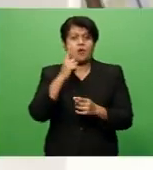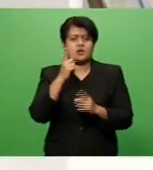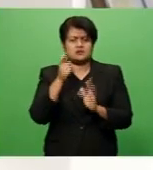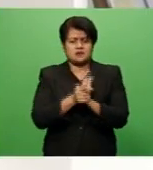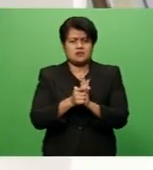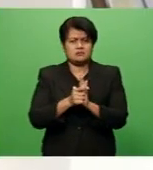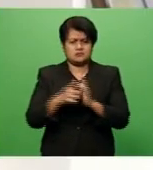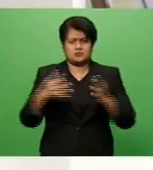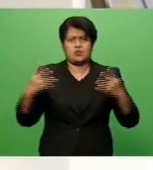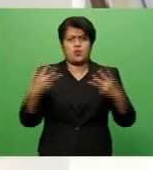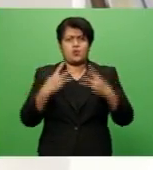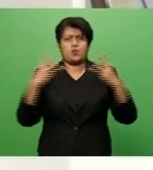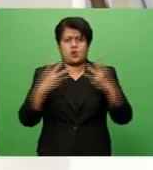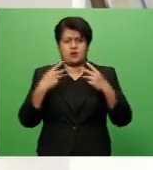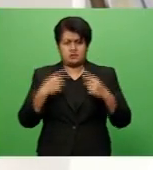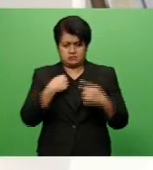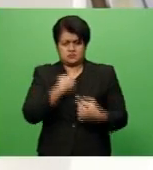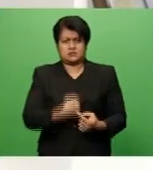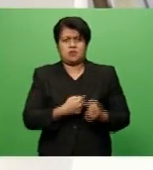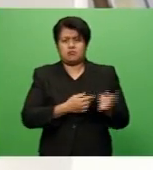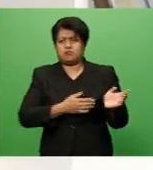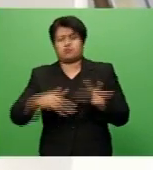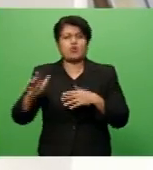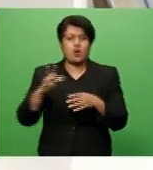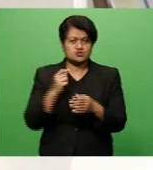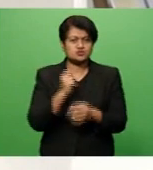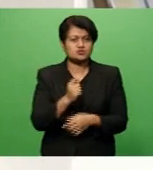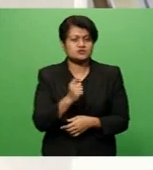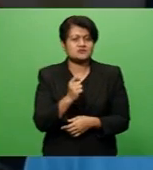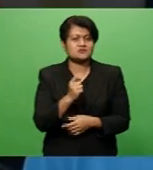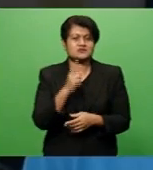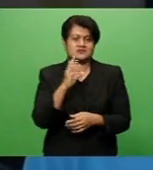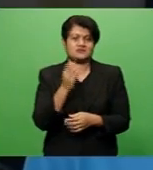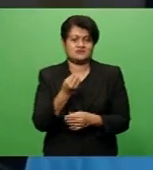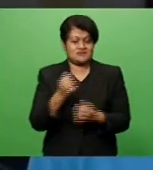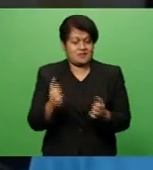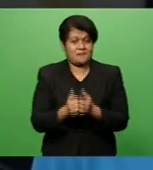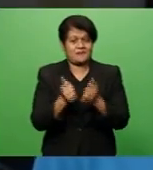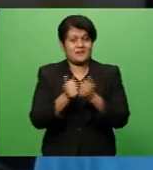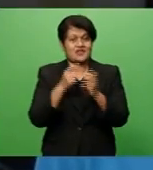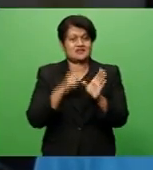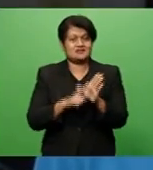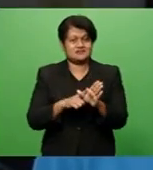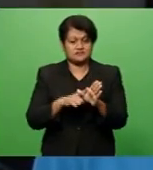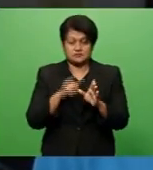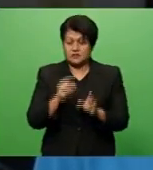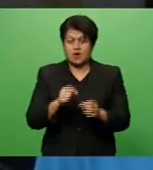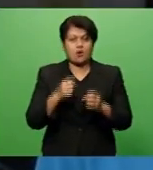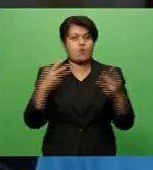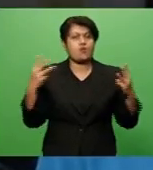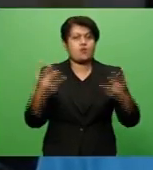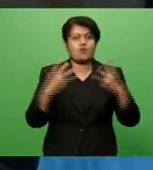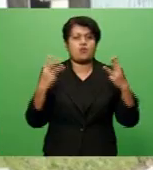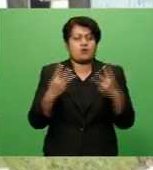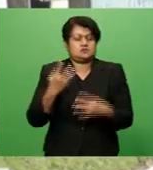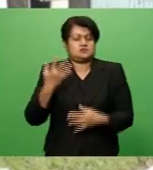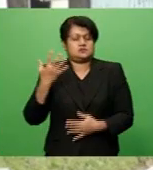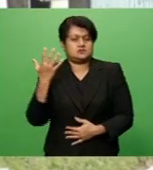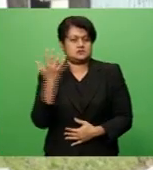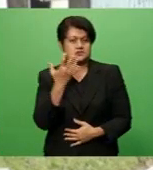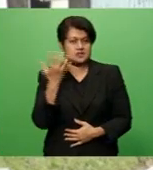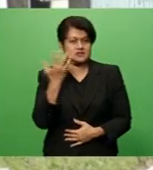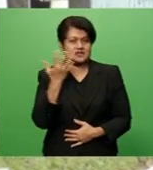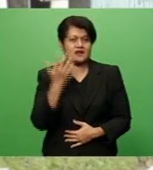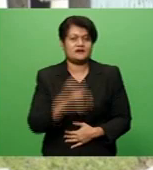away. I struggled to get here. I've lived in the community for many years, and so far this wind was really the scariest.